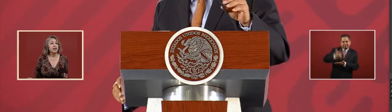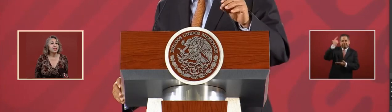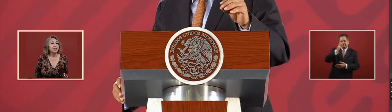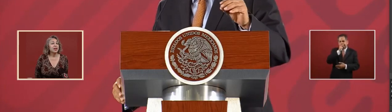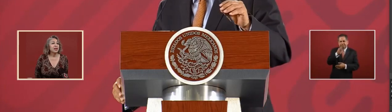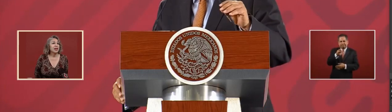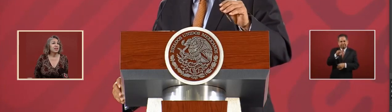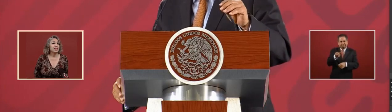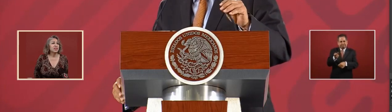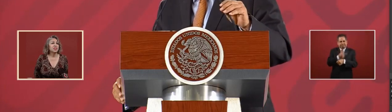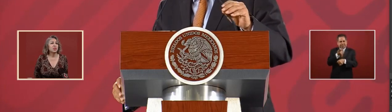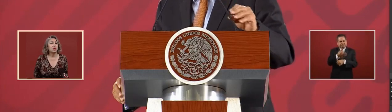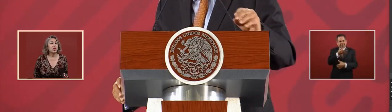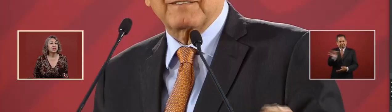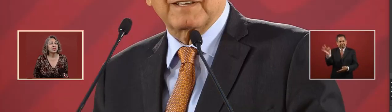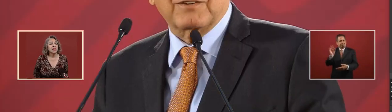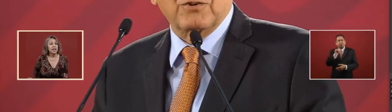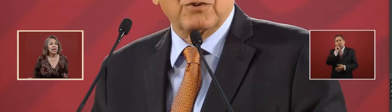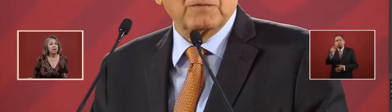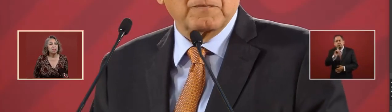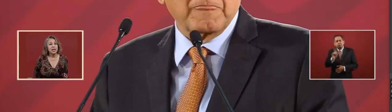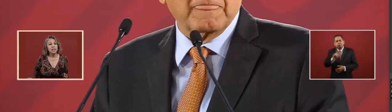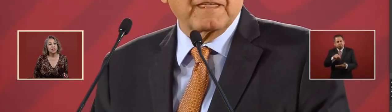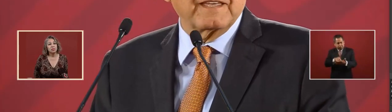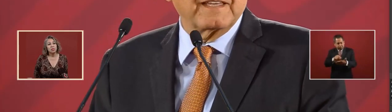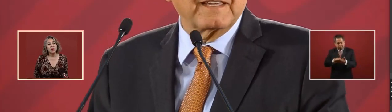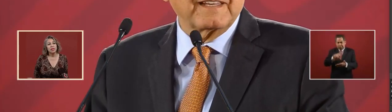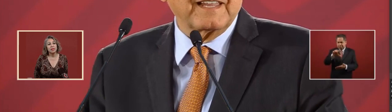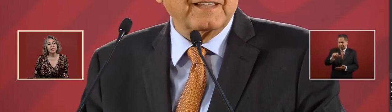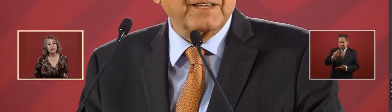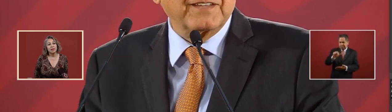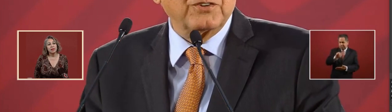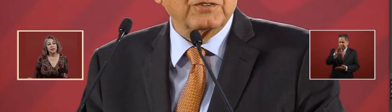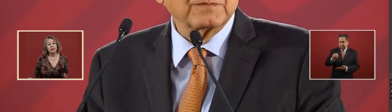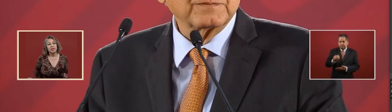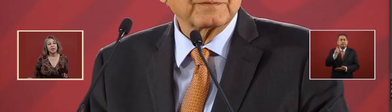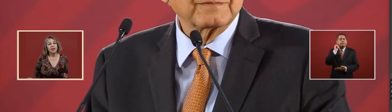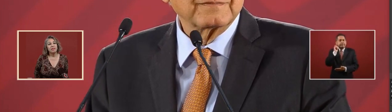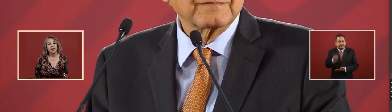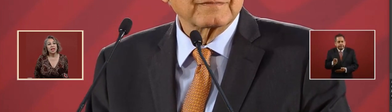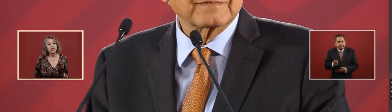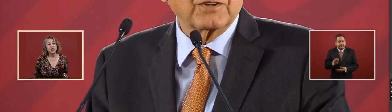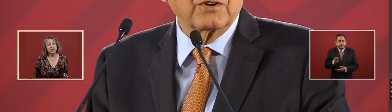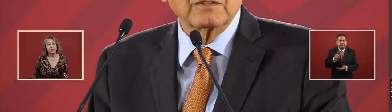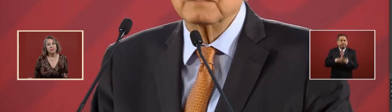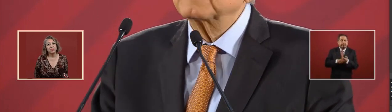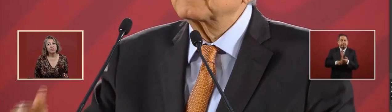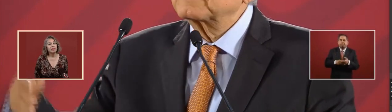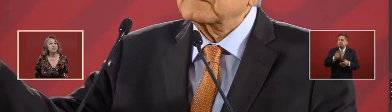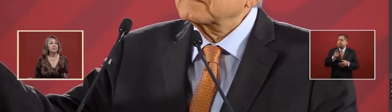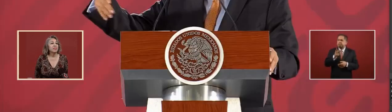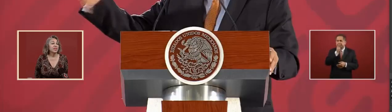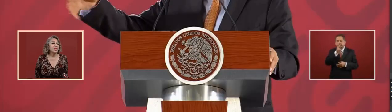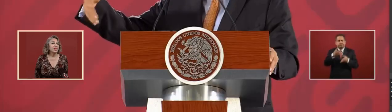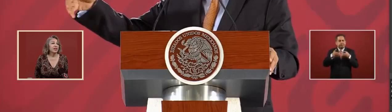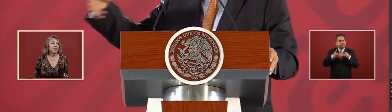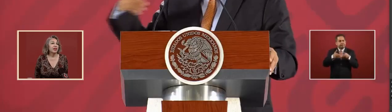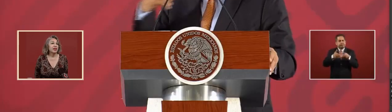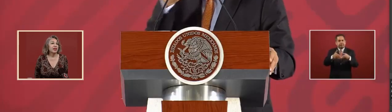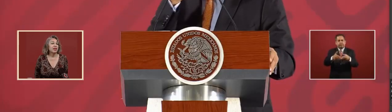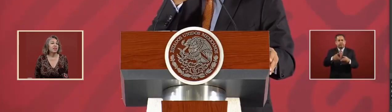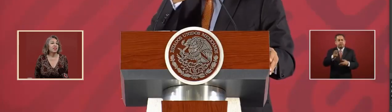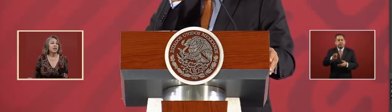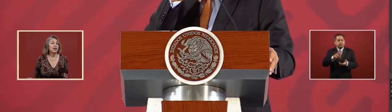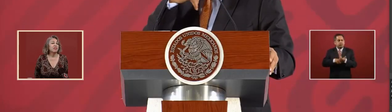word or so tiene gross. Que ver con, it means with la navegación, the navigation con el